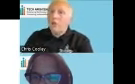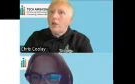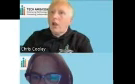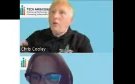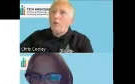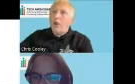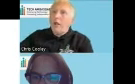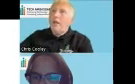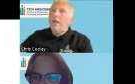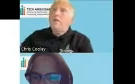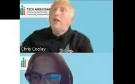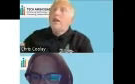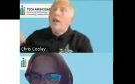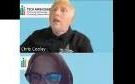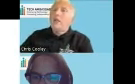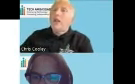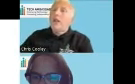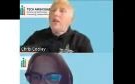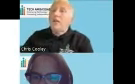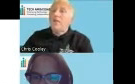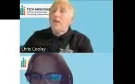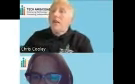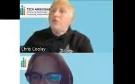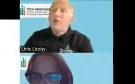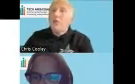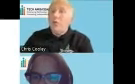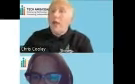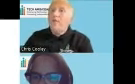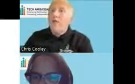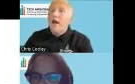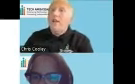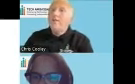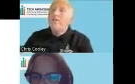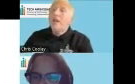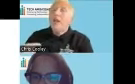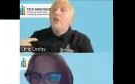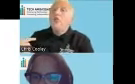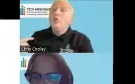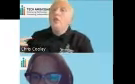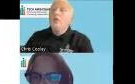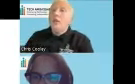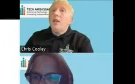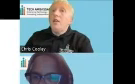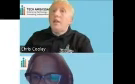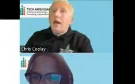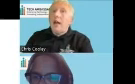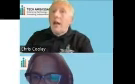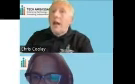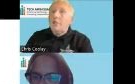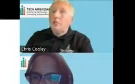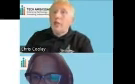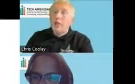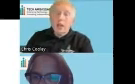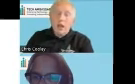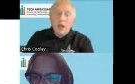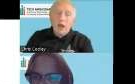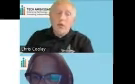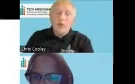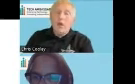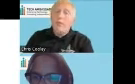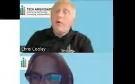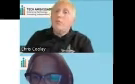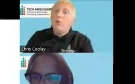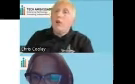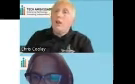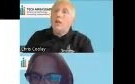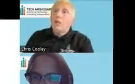around where I live and taking advantage of the Wi-Fi and doing things that actually I woke